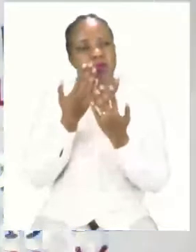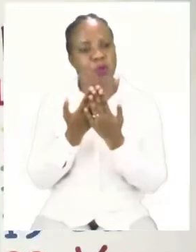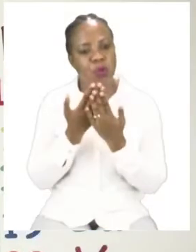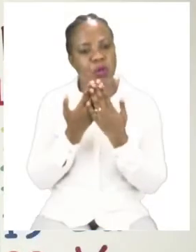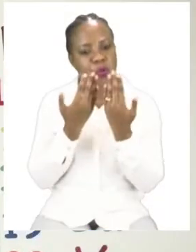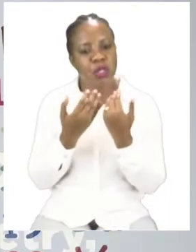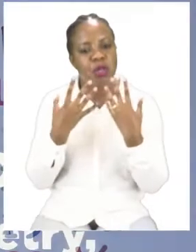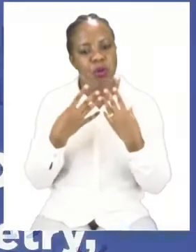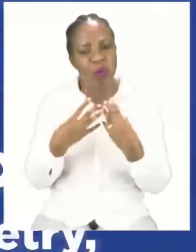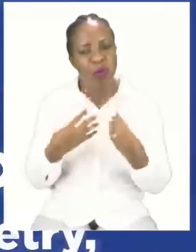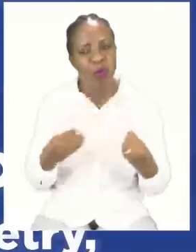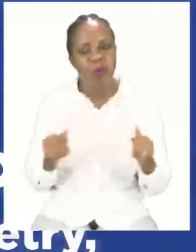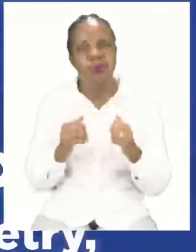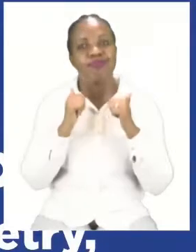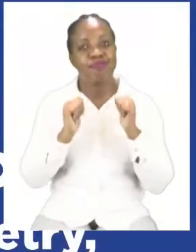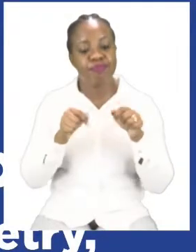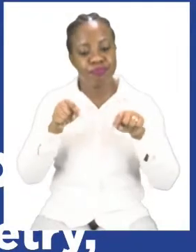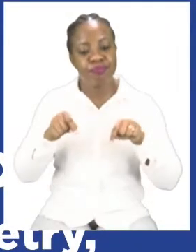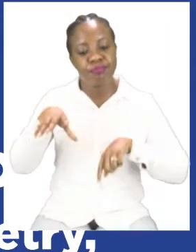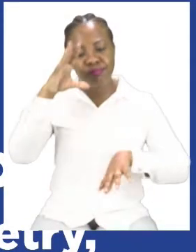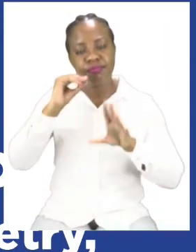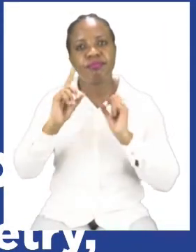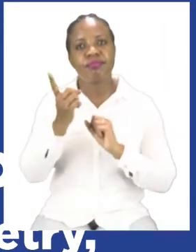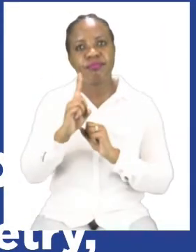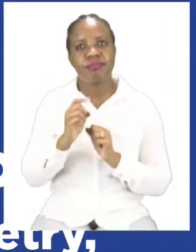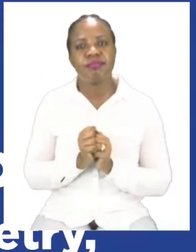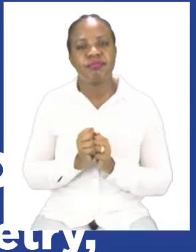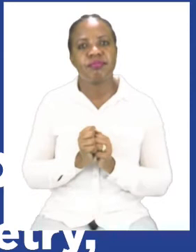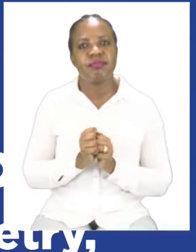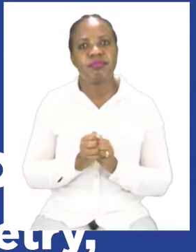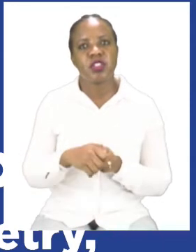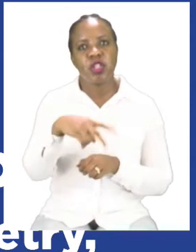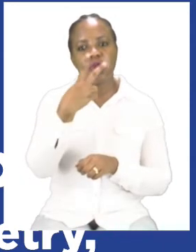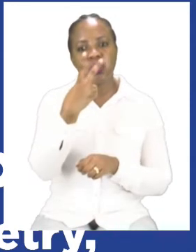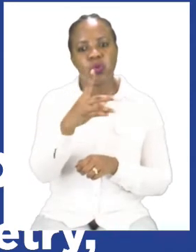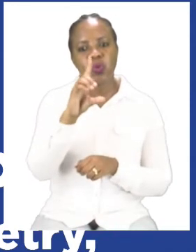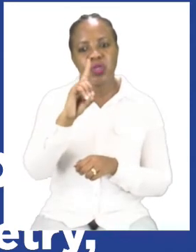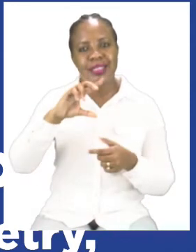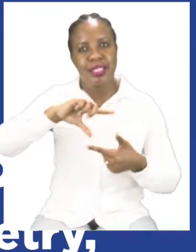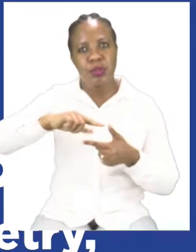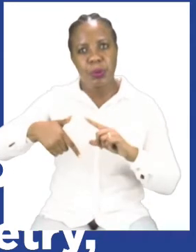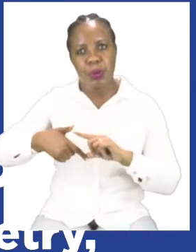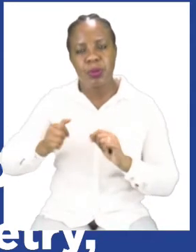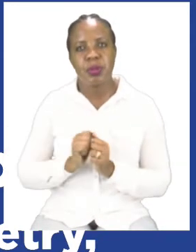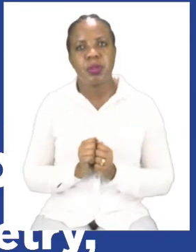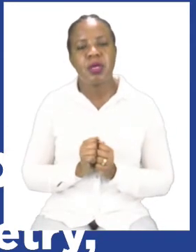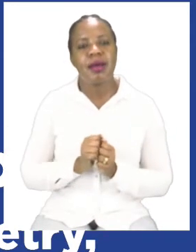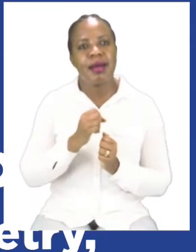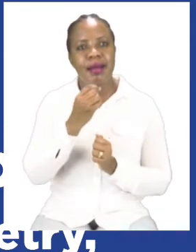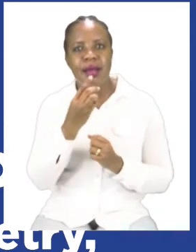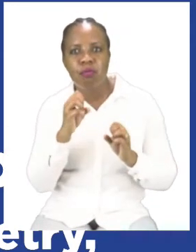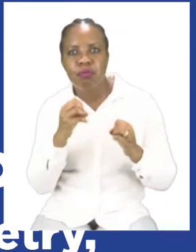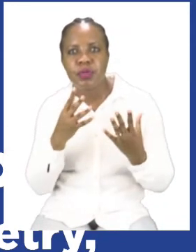dry. Well done. Today's lesson is all about geometry, data